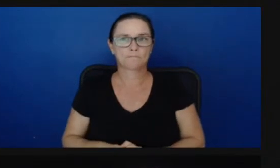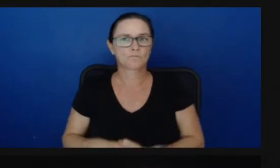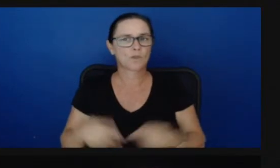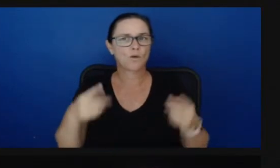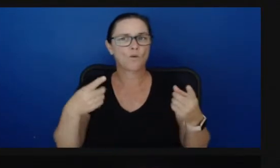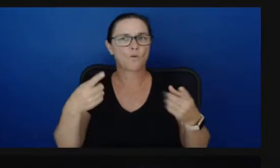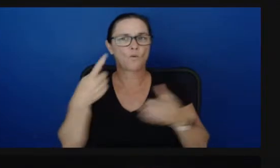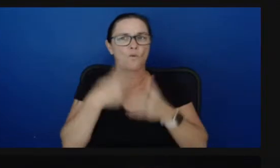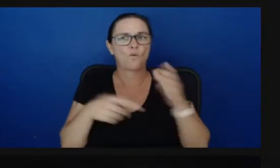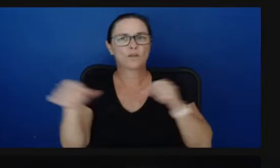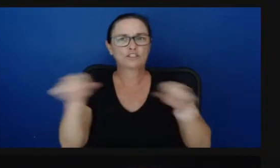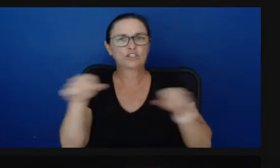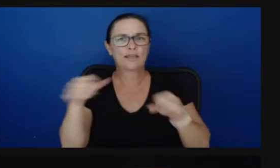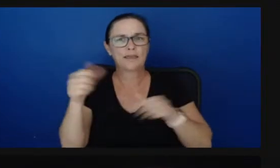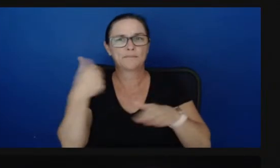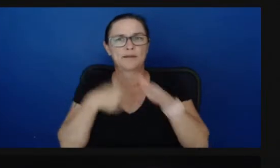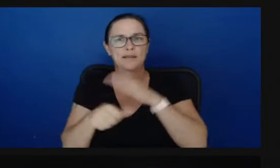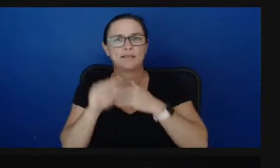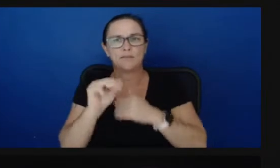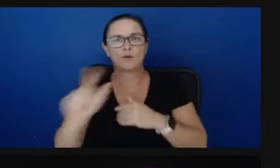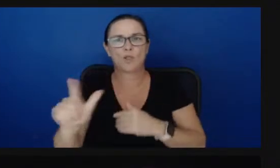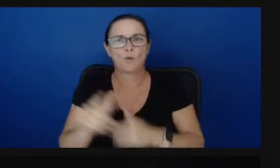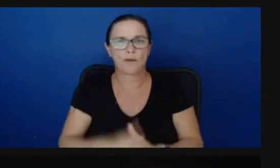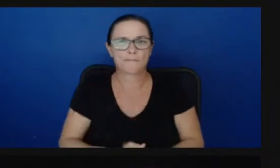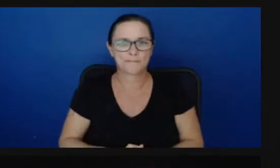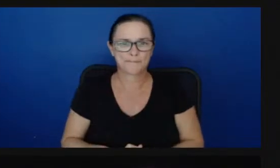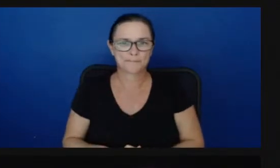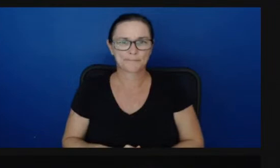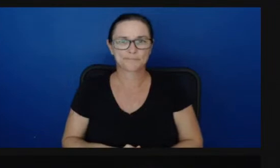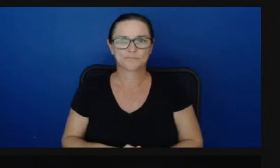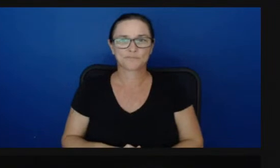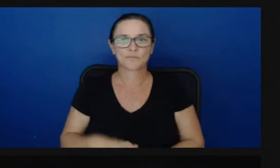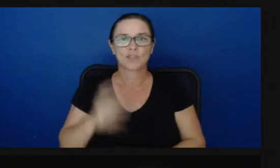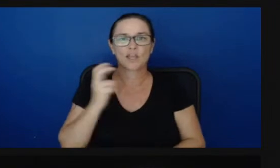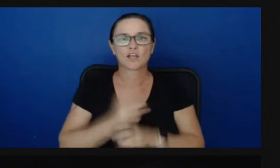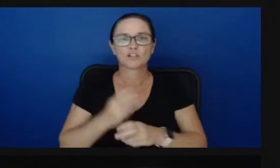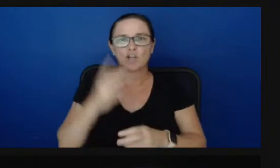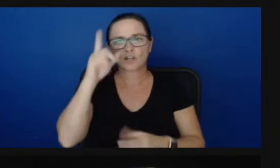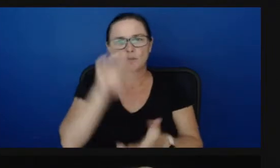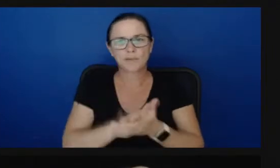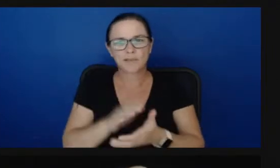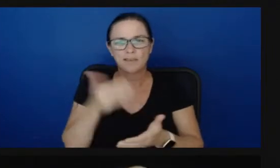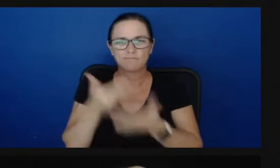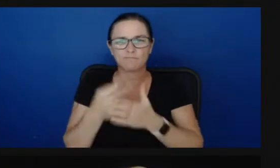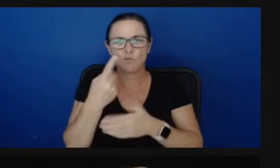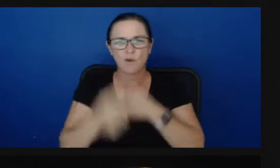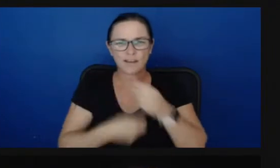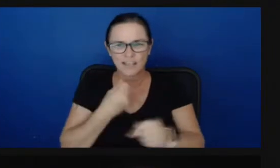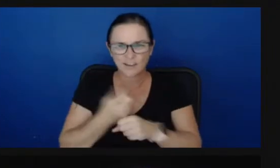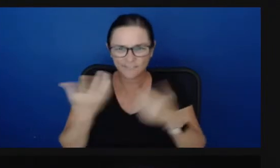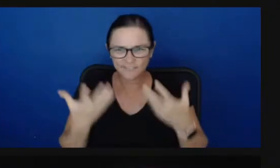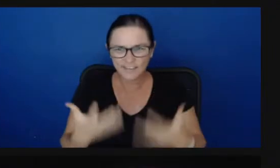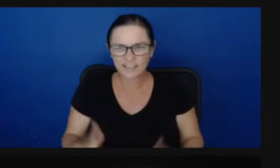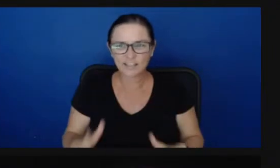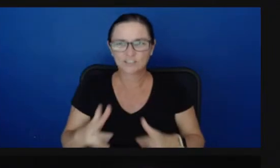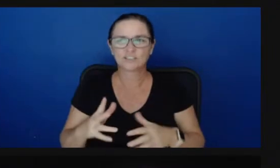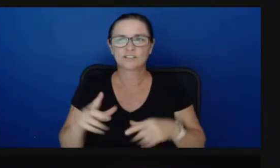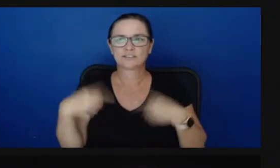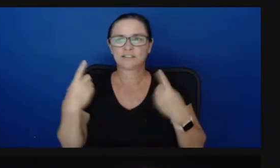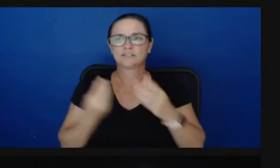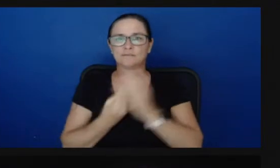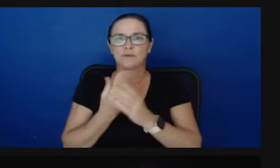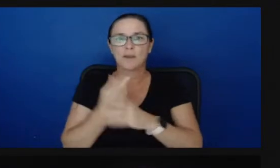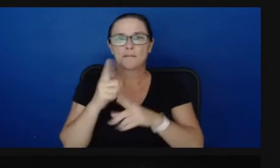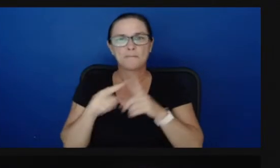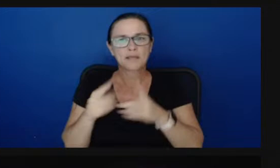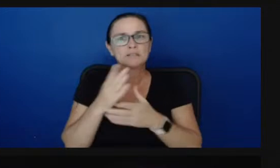Loa is what the USGS wrote about this week. It's hard to believe that nearly 1 year has passed, but a small increase in seismic activity in